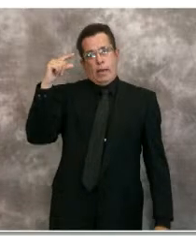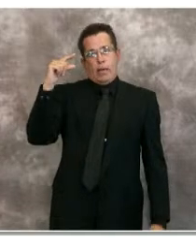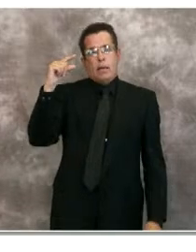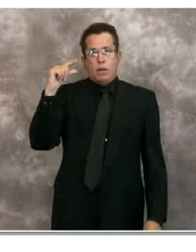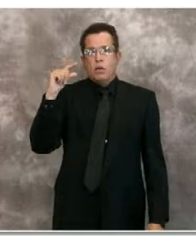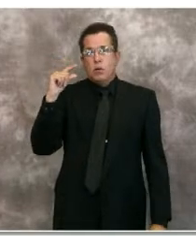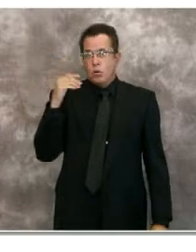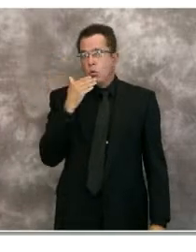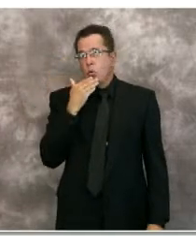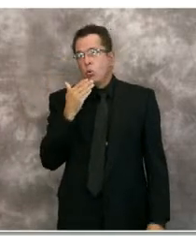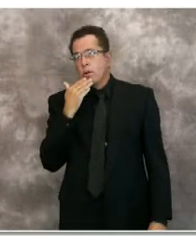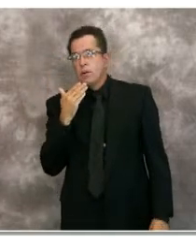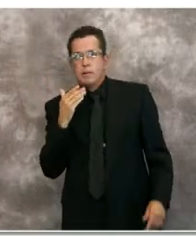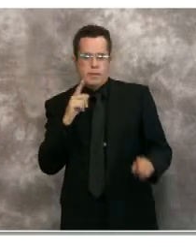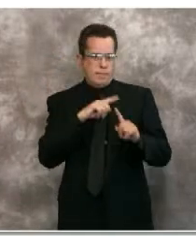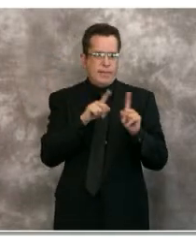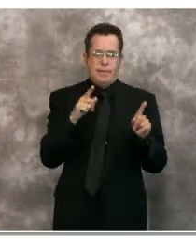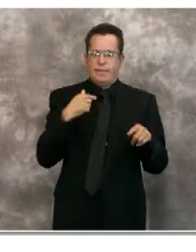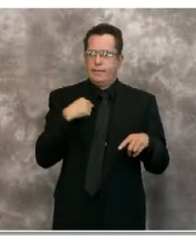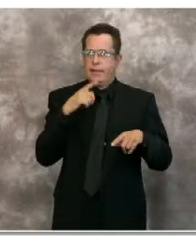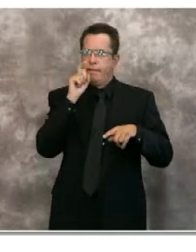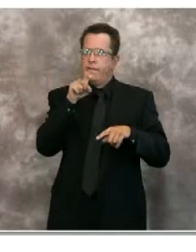cannot become